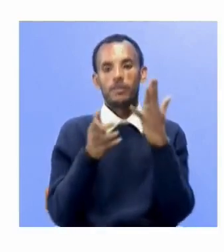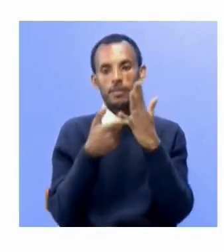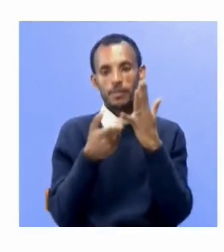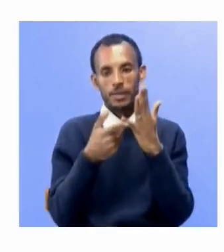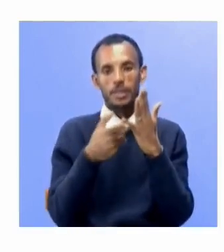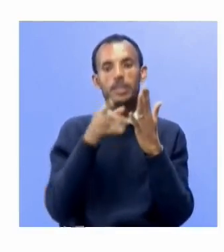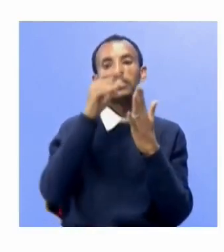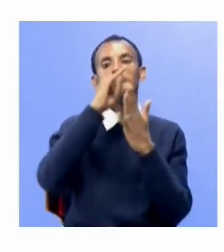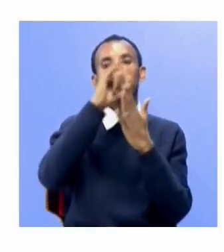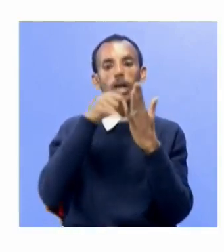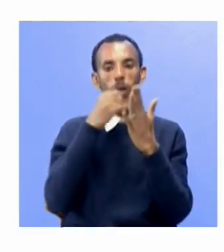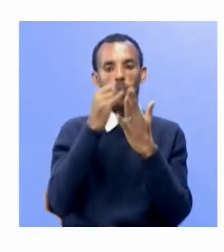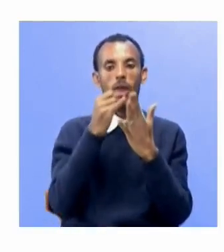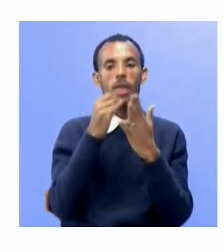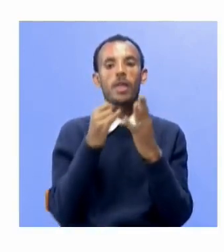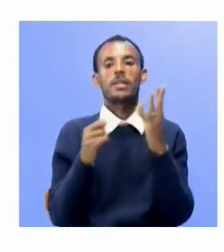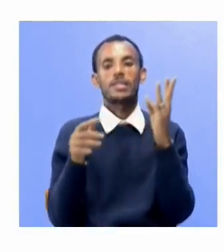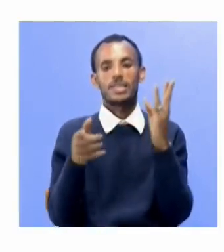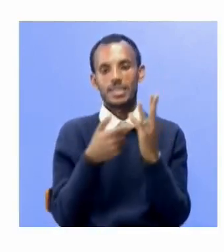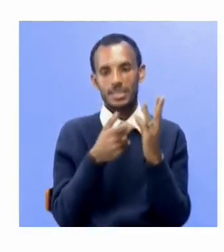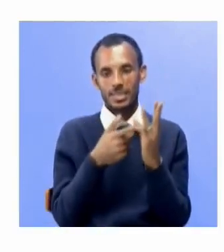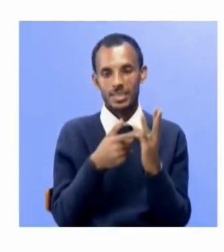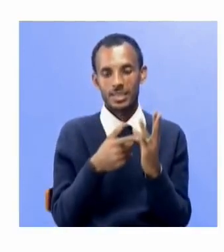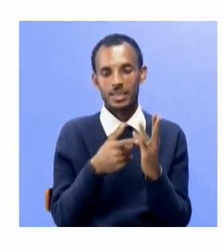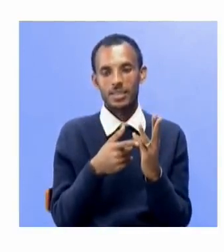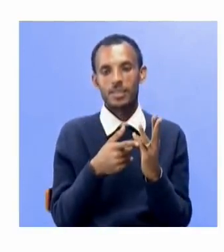January, and